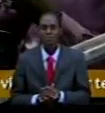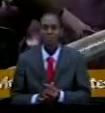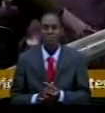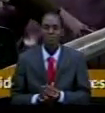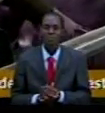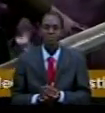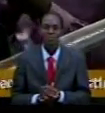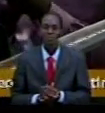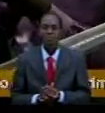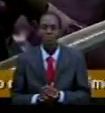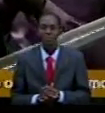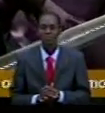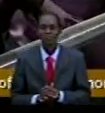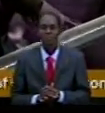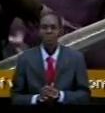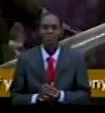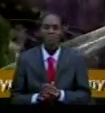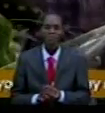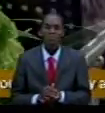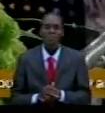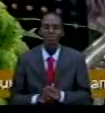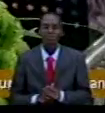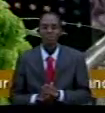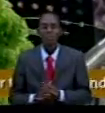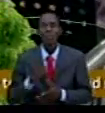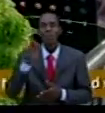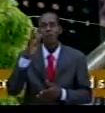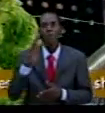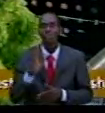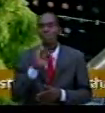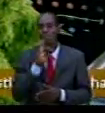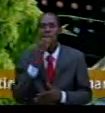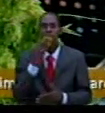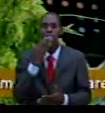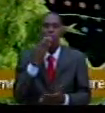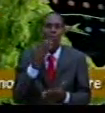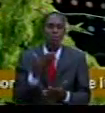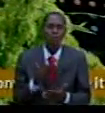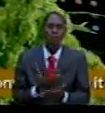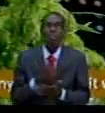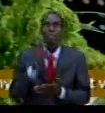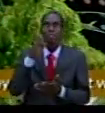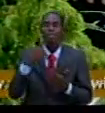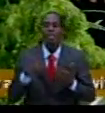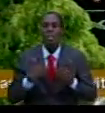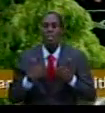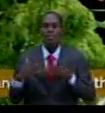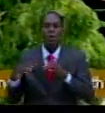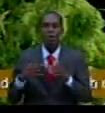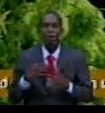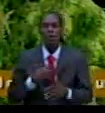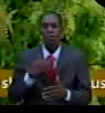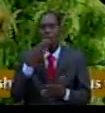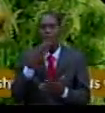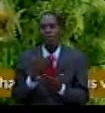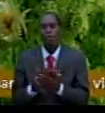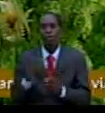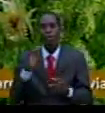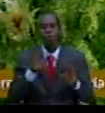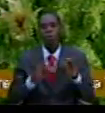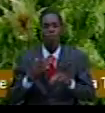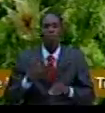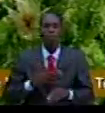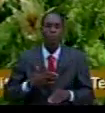Your hands. Rise up and praise God. God is good. He has done